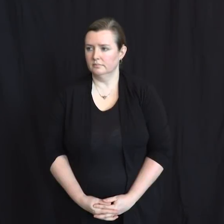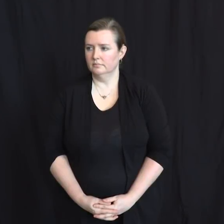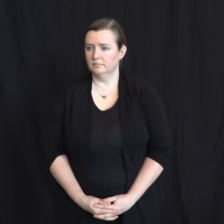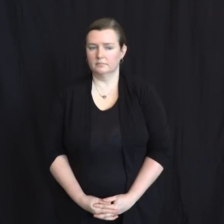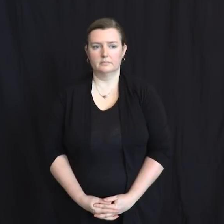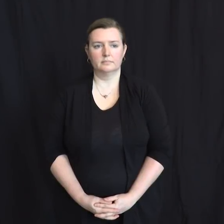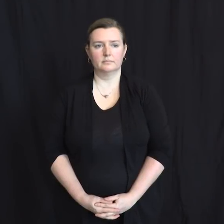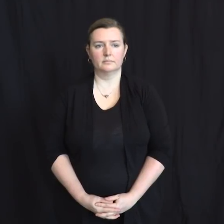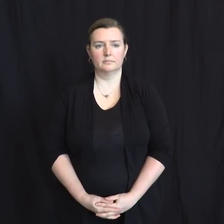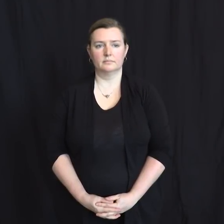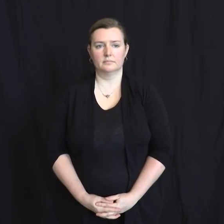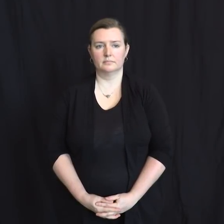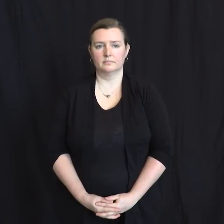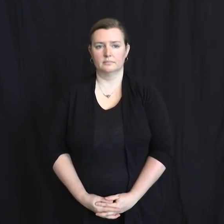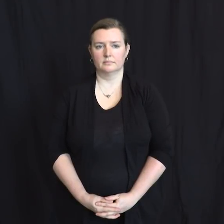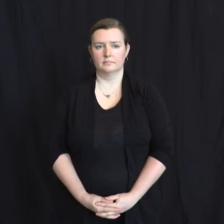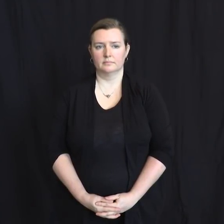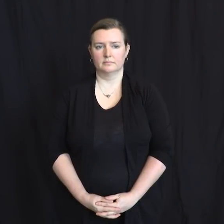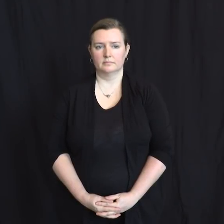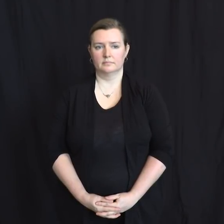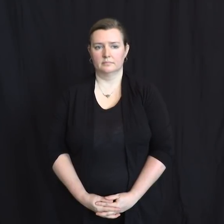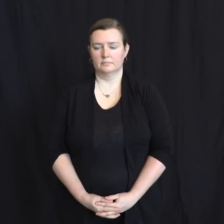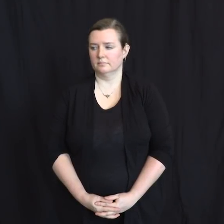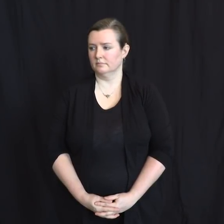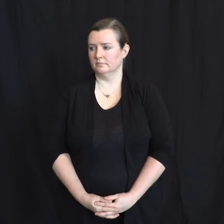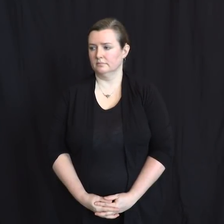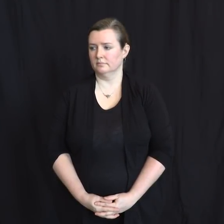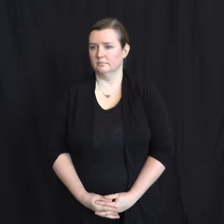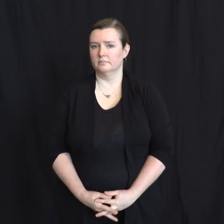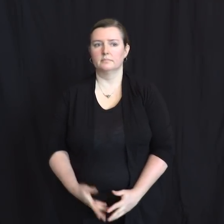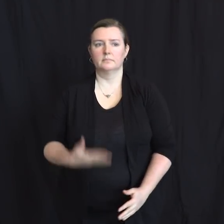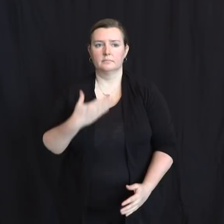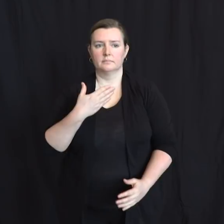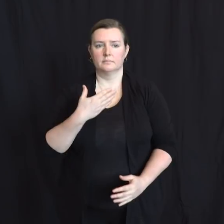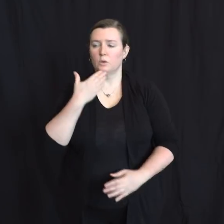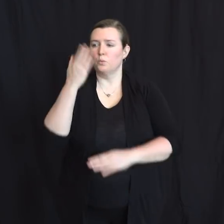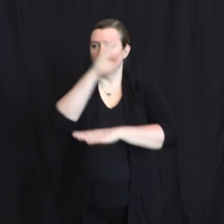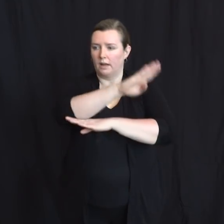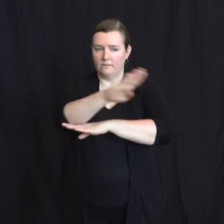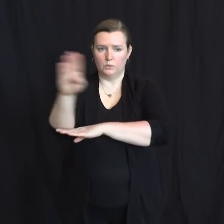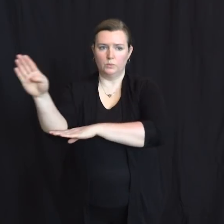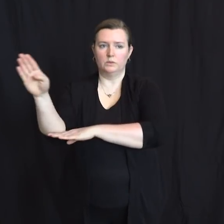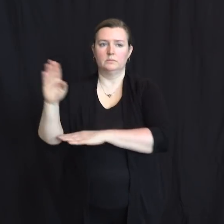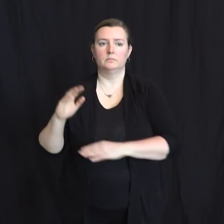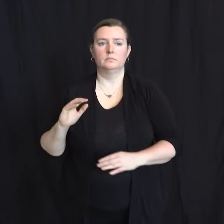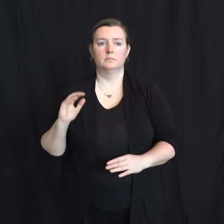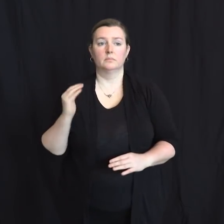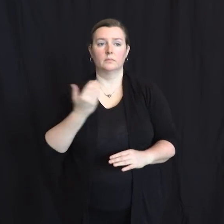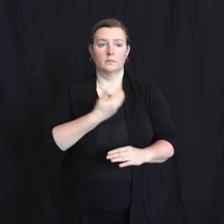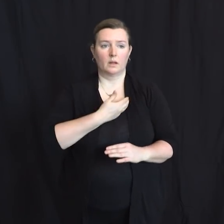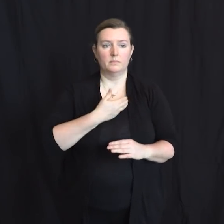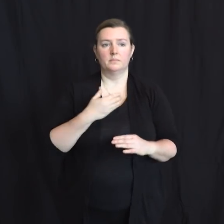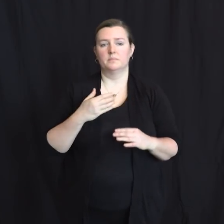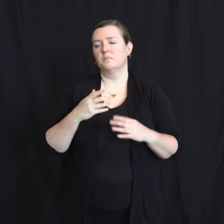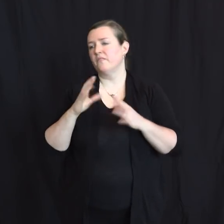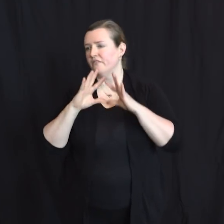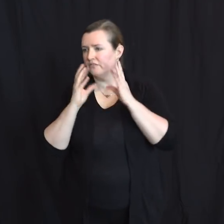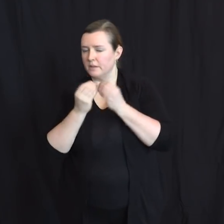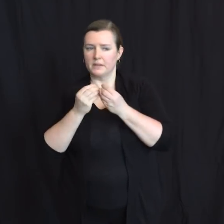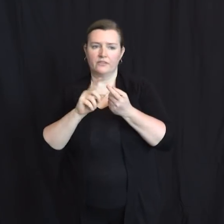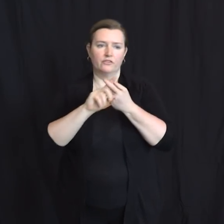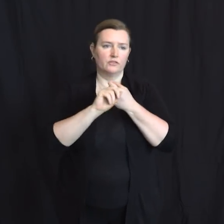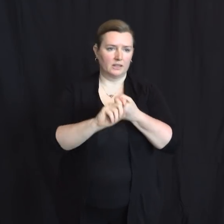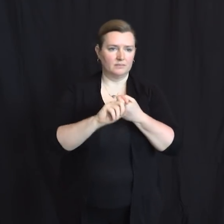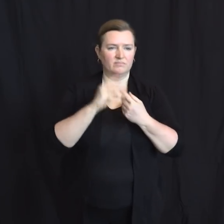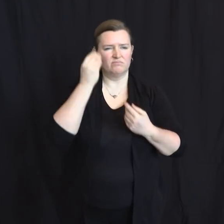Good afternoon, everyone. To our friends and neighbors in our Muslim community, and by the way, we have the second largest Muslim community of